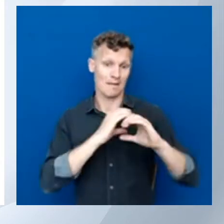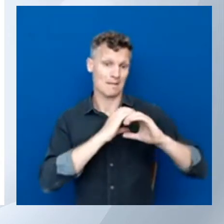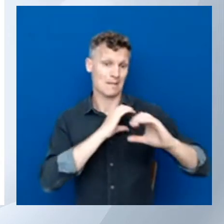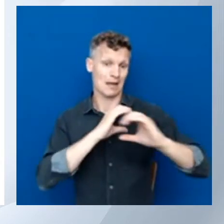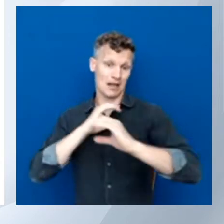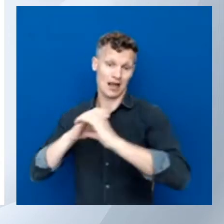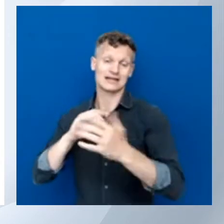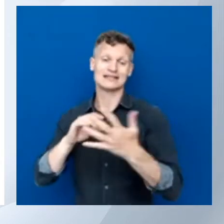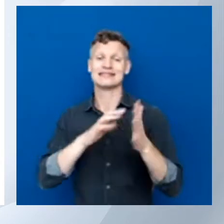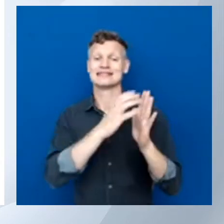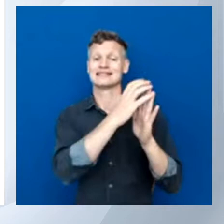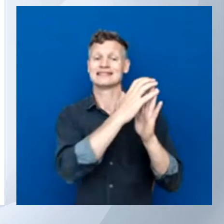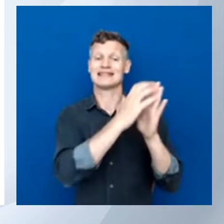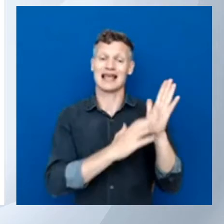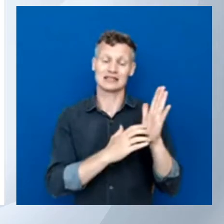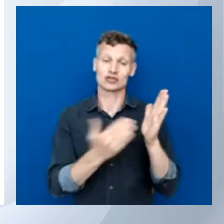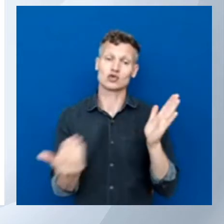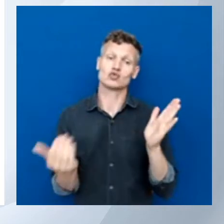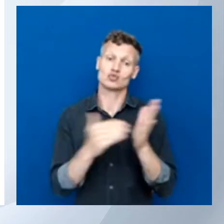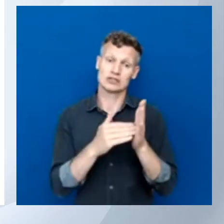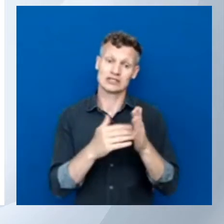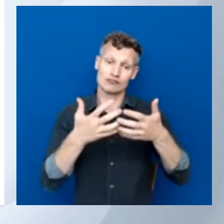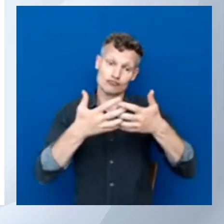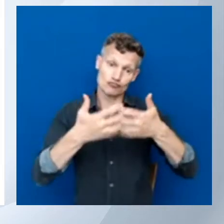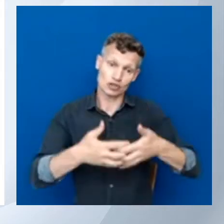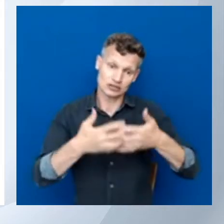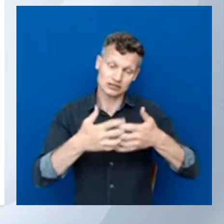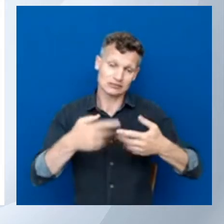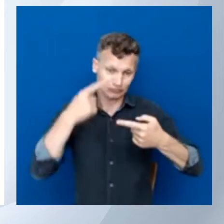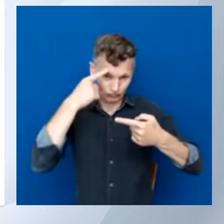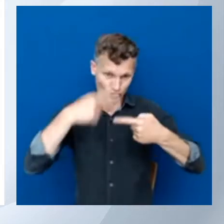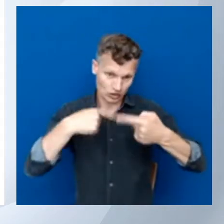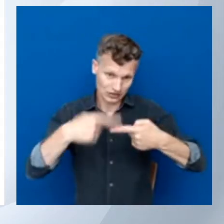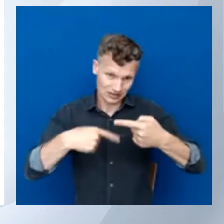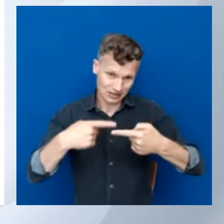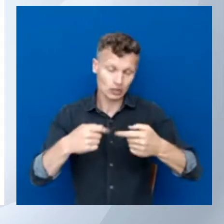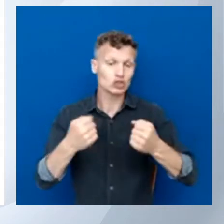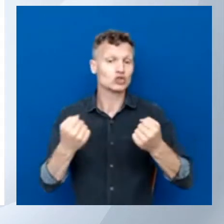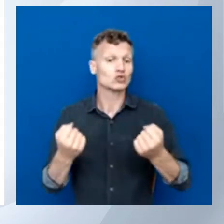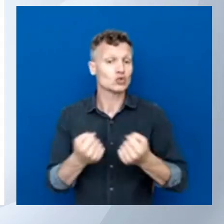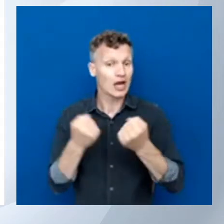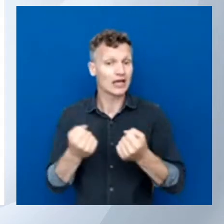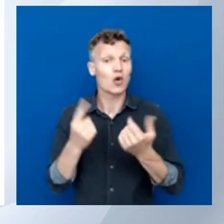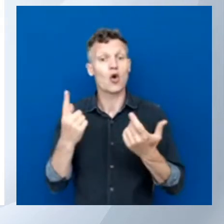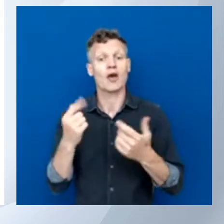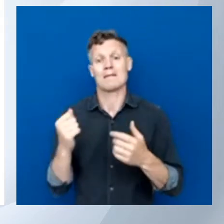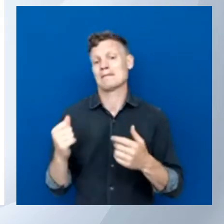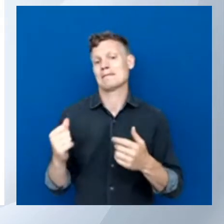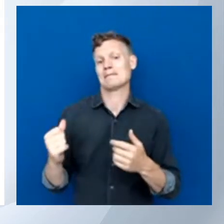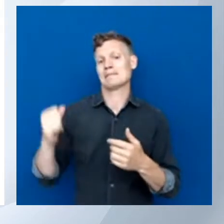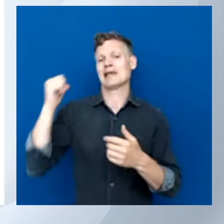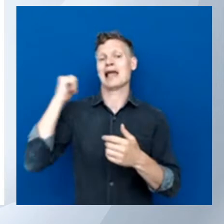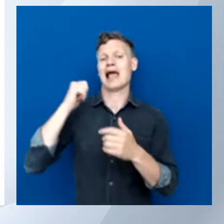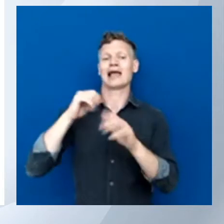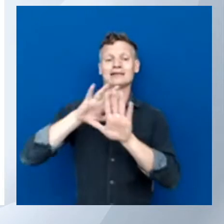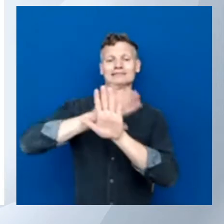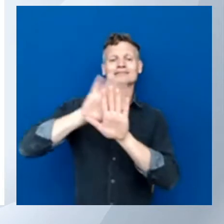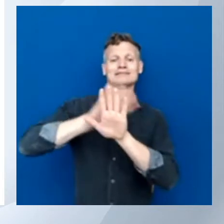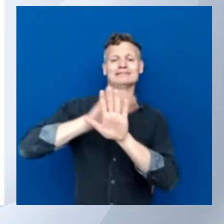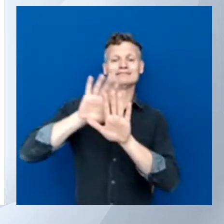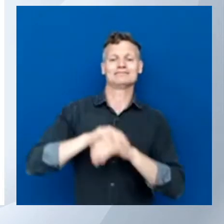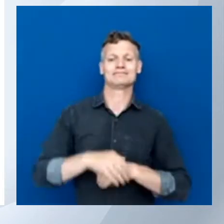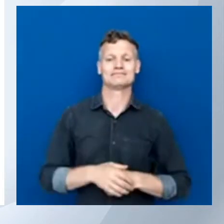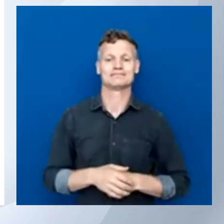encoding, training, and hyperparameter tuning, all behind the scenes. And you can supply your dataset without any